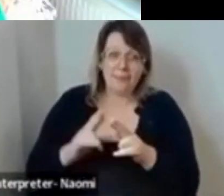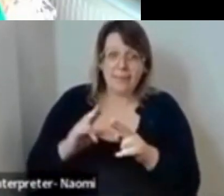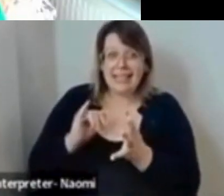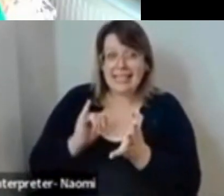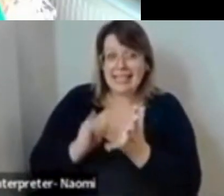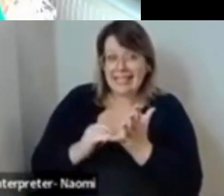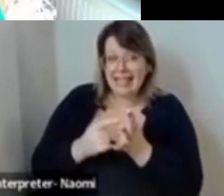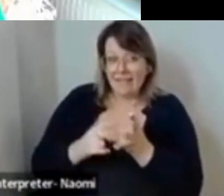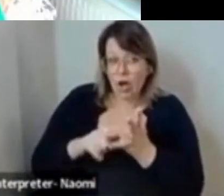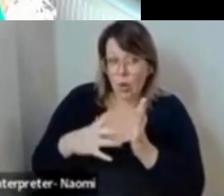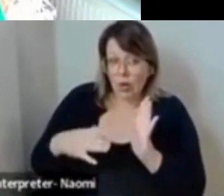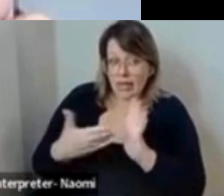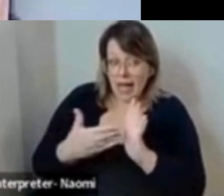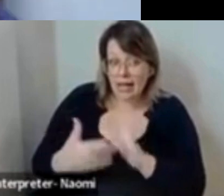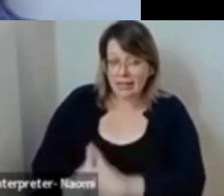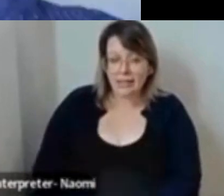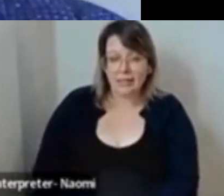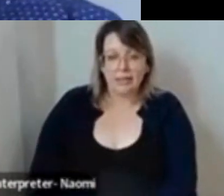in?